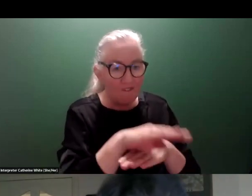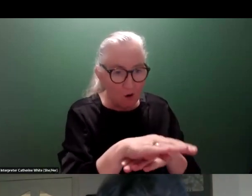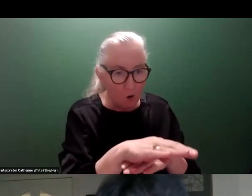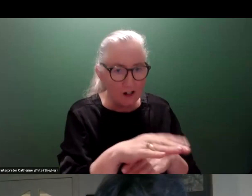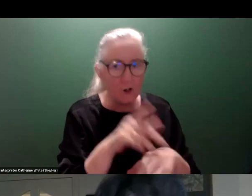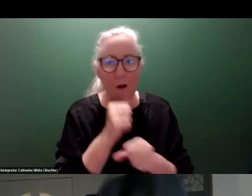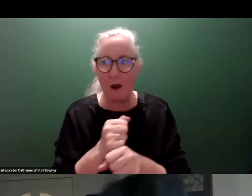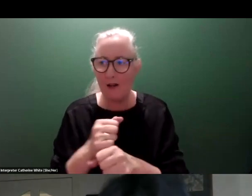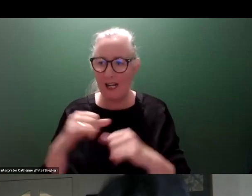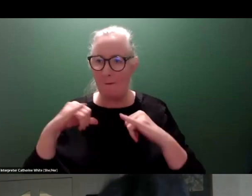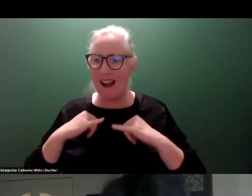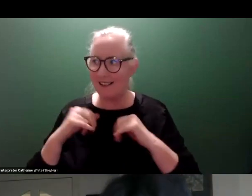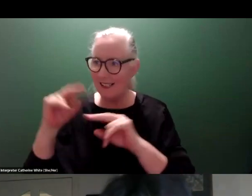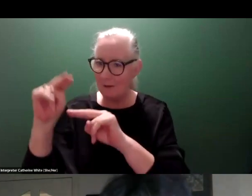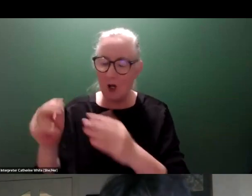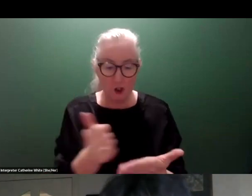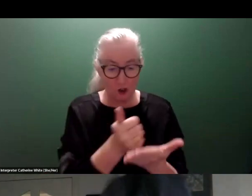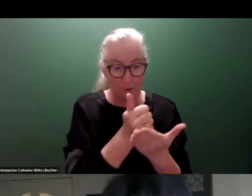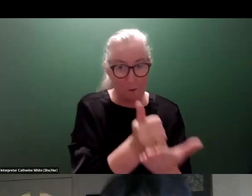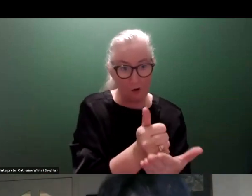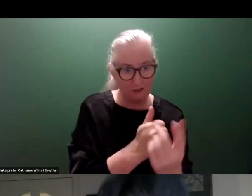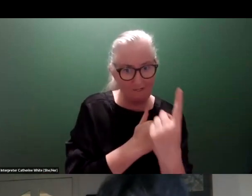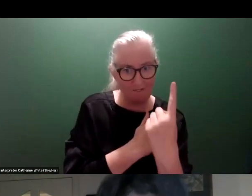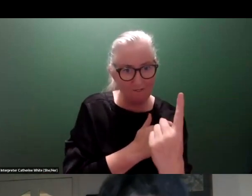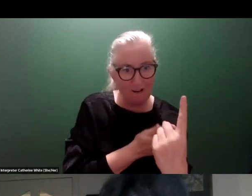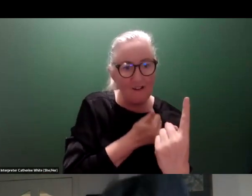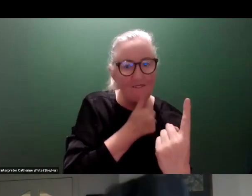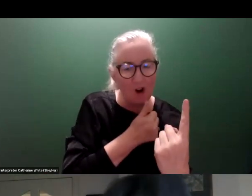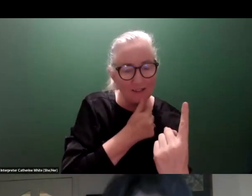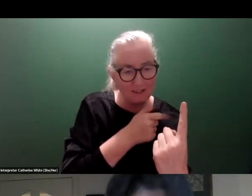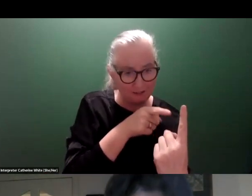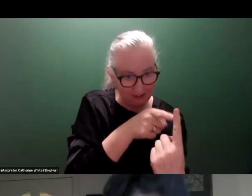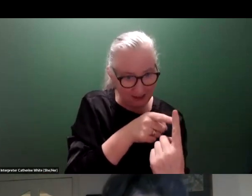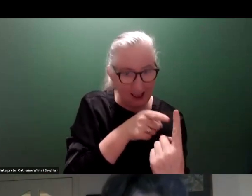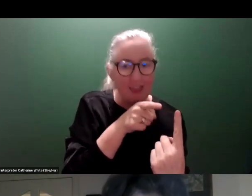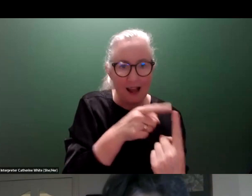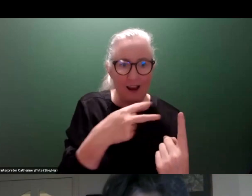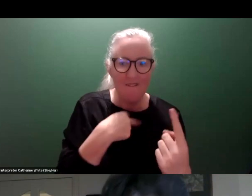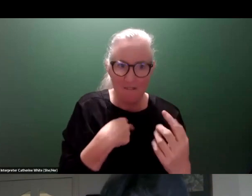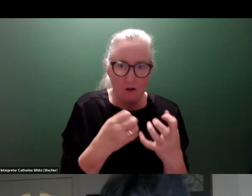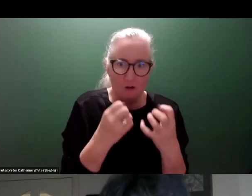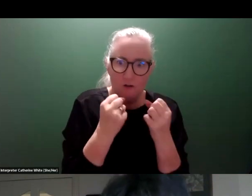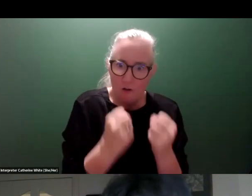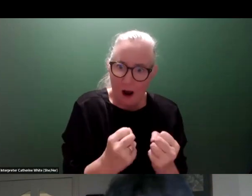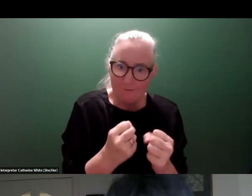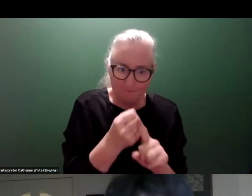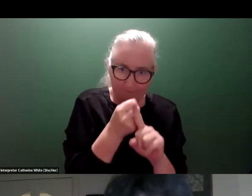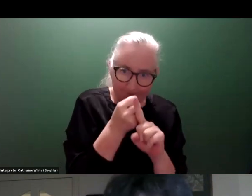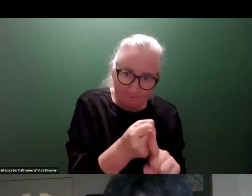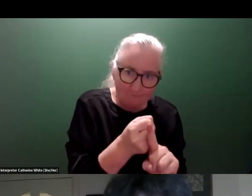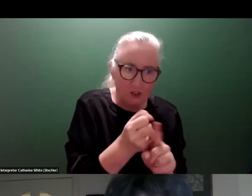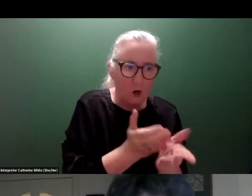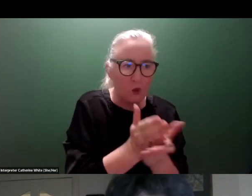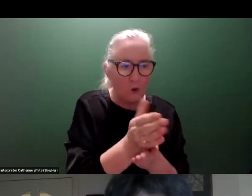capacity assessment. So support first is the motto, which is very strongly reinforced throughout